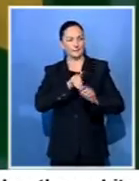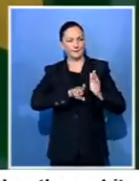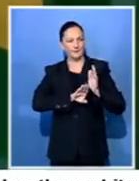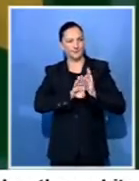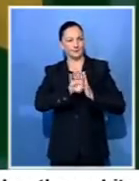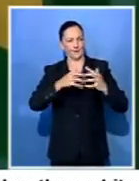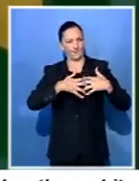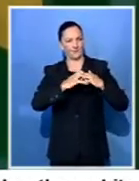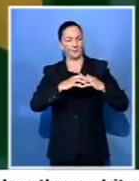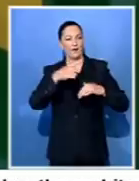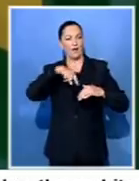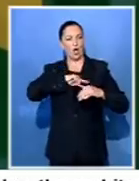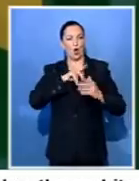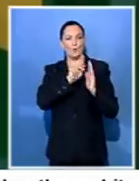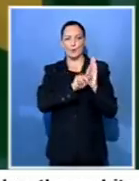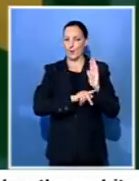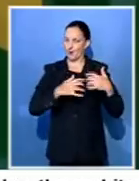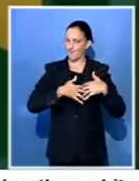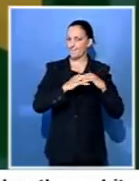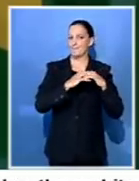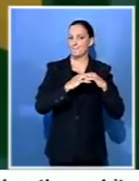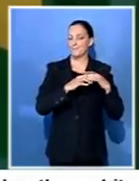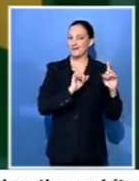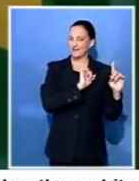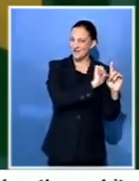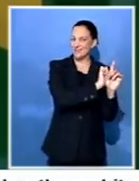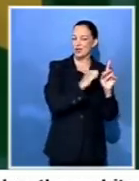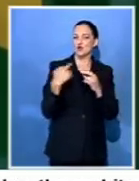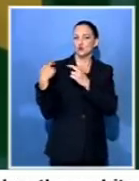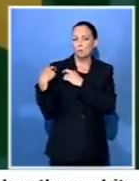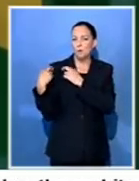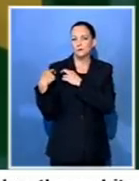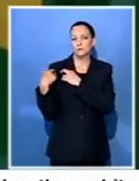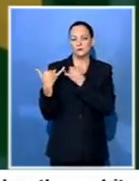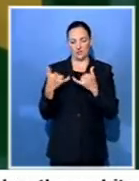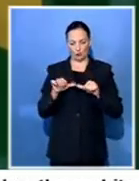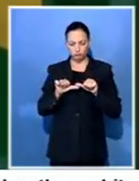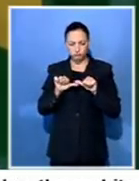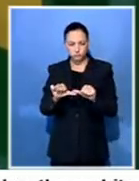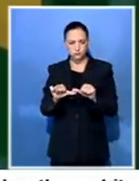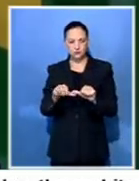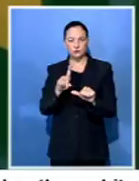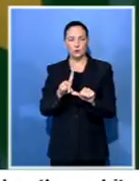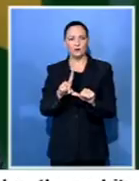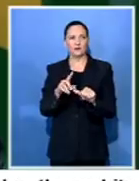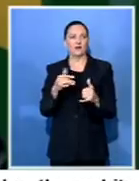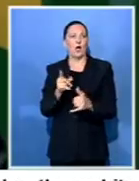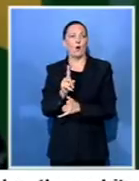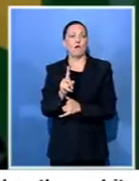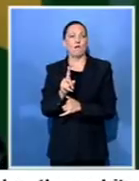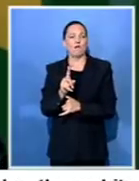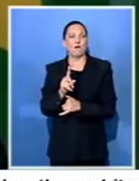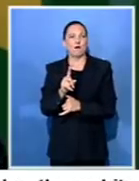Social Assistance Program, which has been responsible for sustainably pushing back the